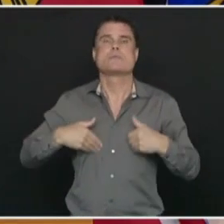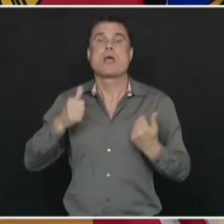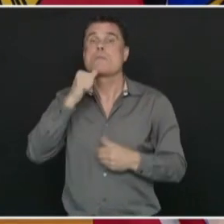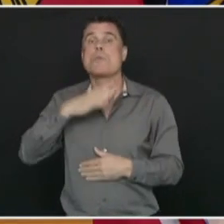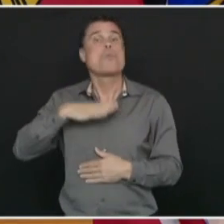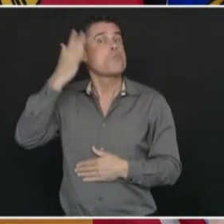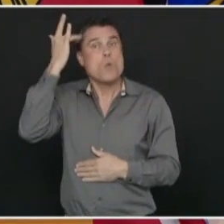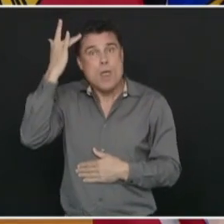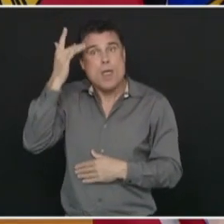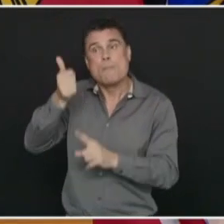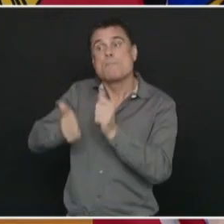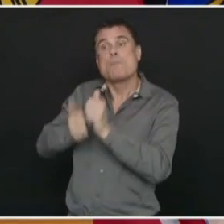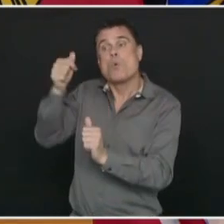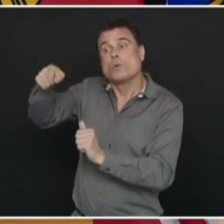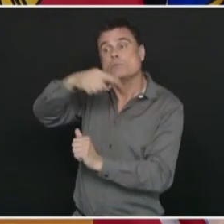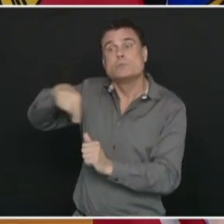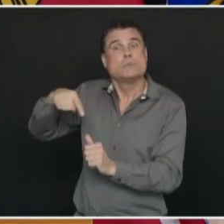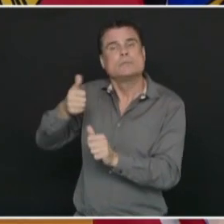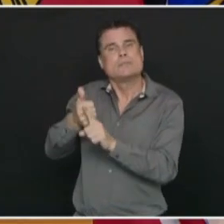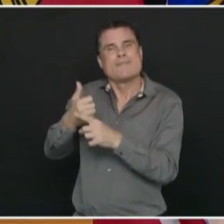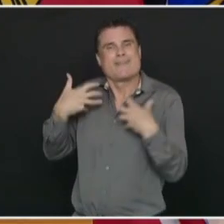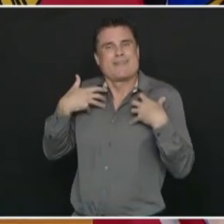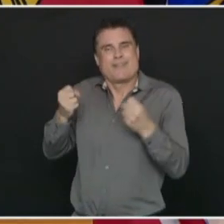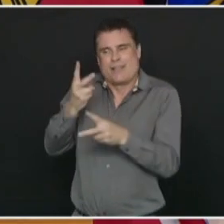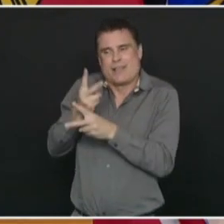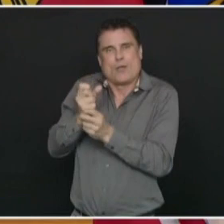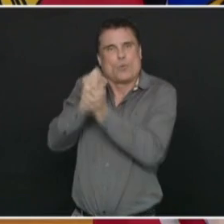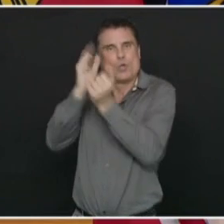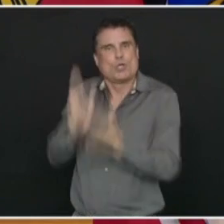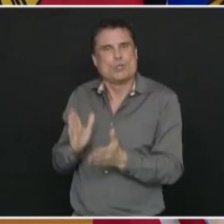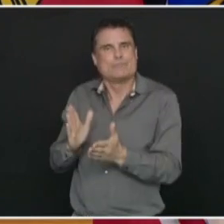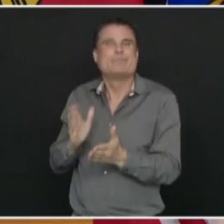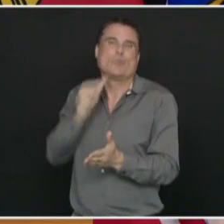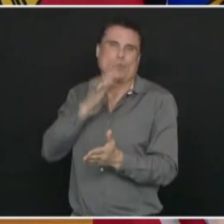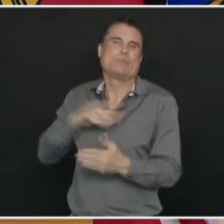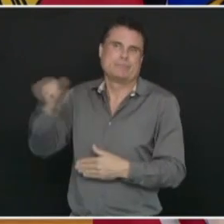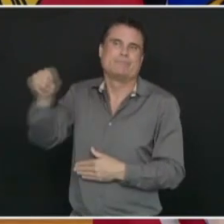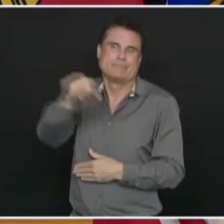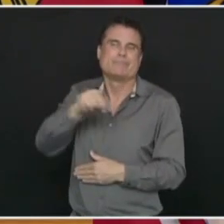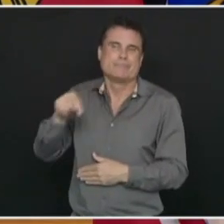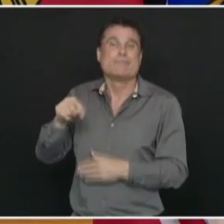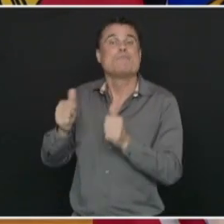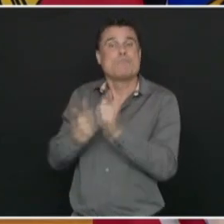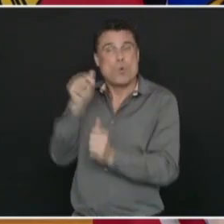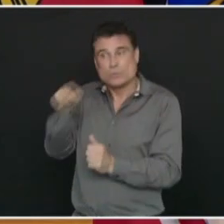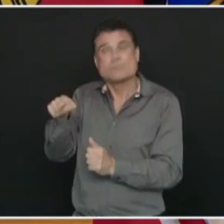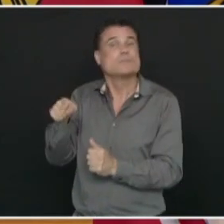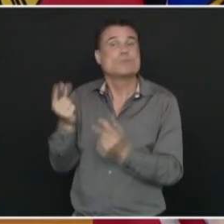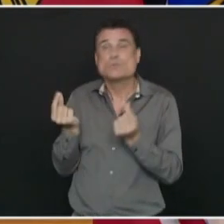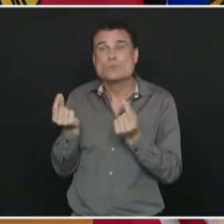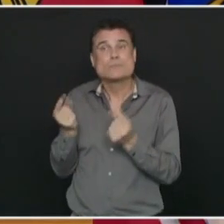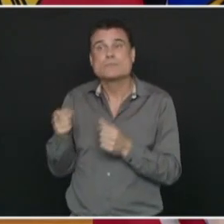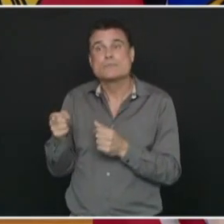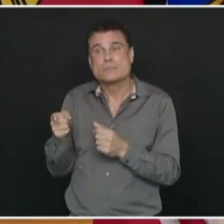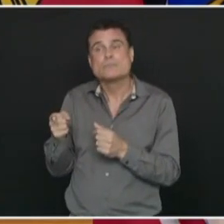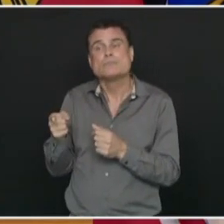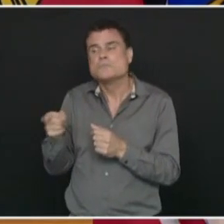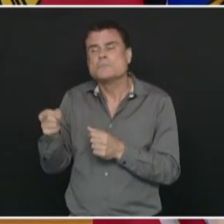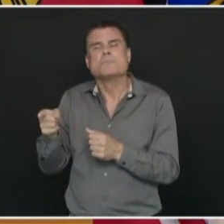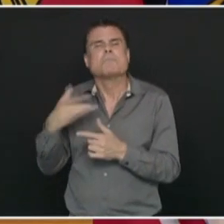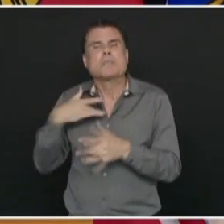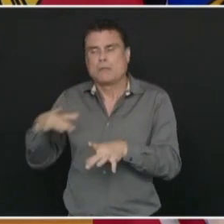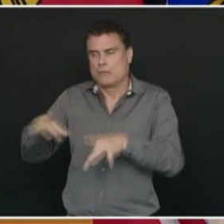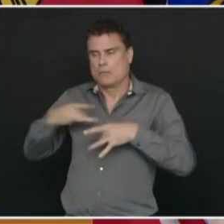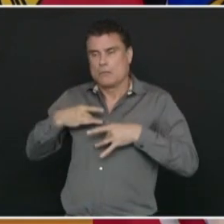how many of our frontline health workers are being tested for this virus. On top of this, we're now being told that there are some care home workers here in the north that